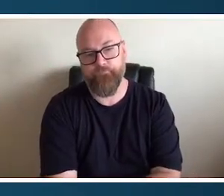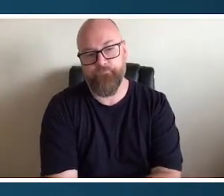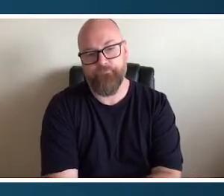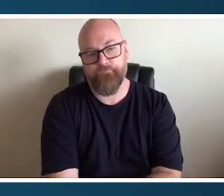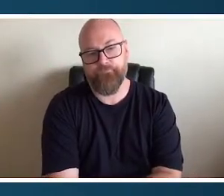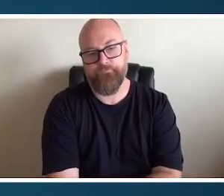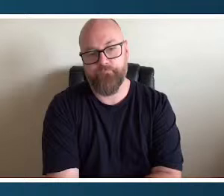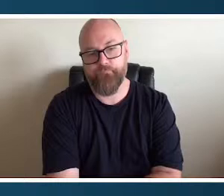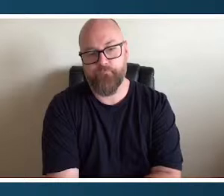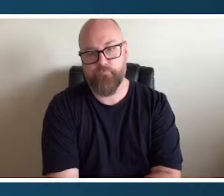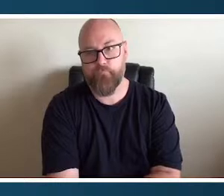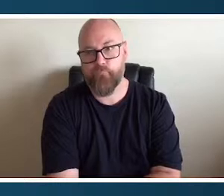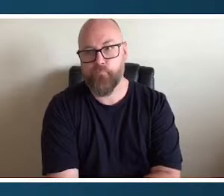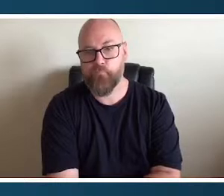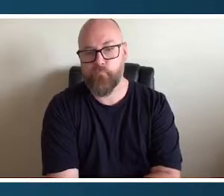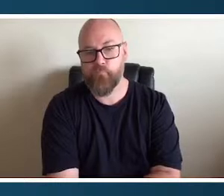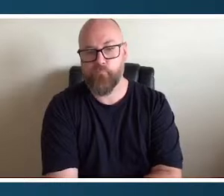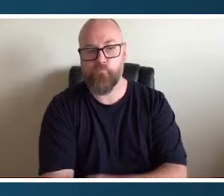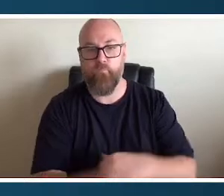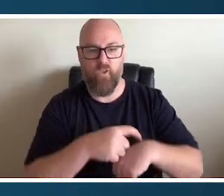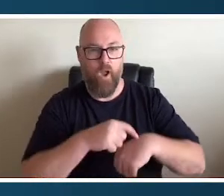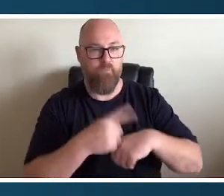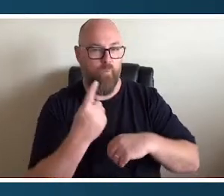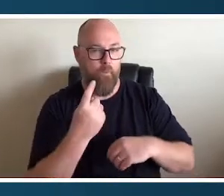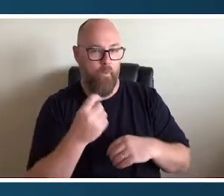one question, one more